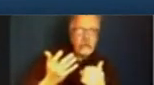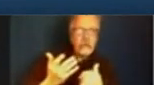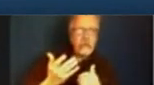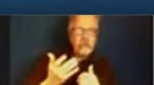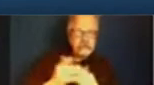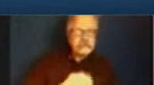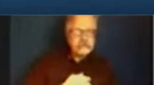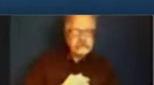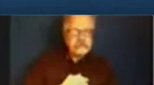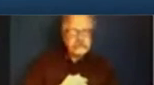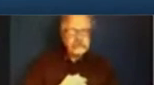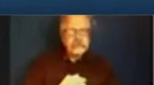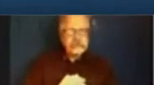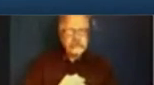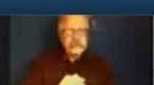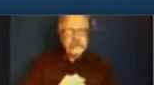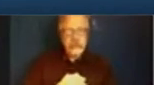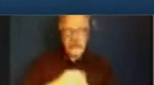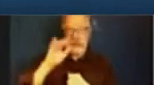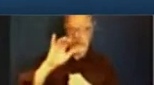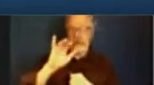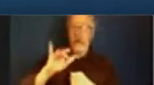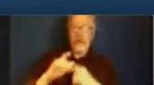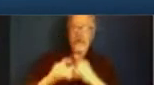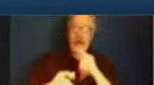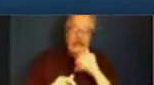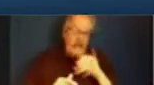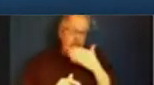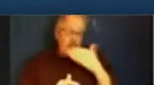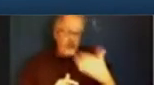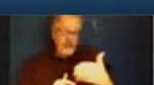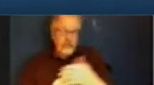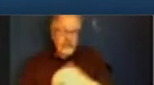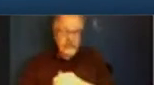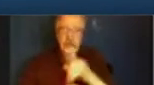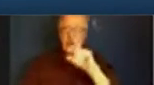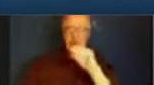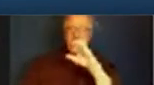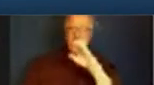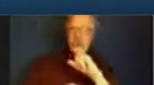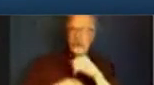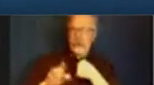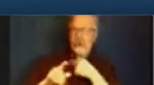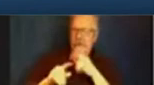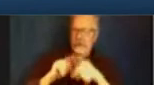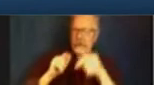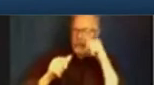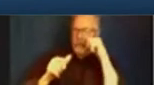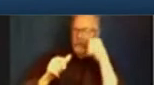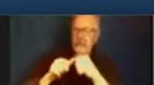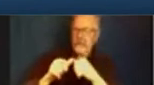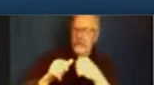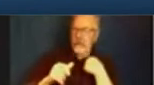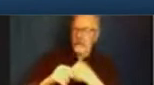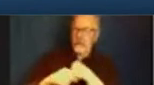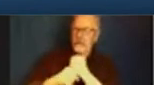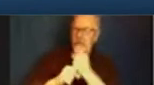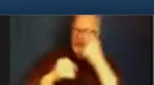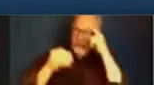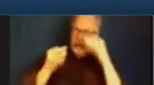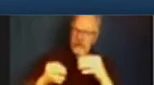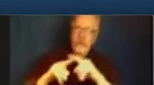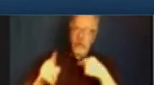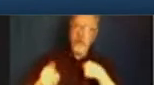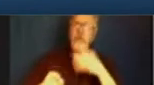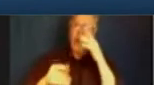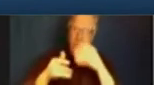which is a good thing. Now, by the way, Lacey, remind me, I can't remember if we made this decision. Will we allow the schools to be also distributing to the broader community